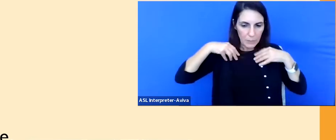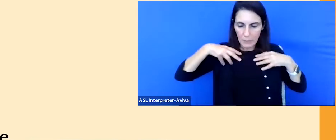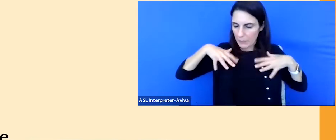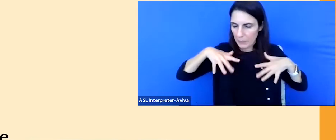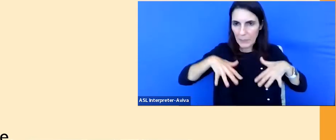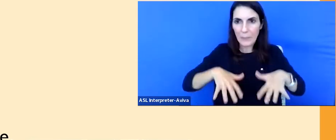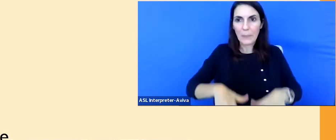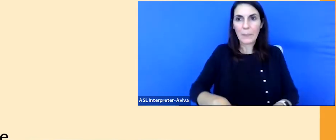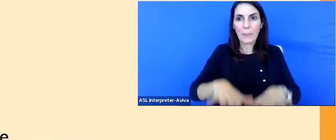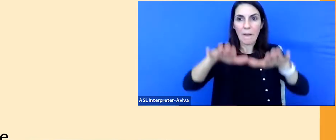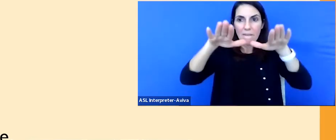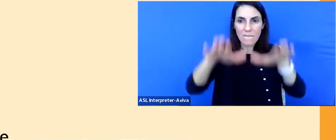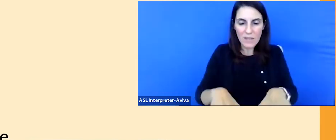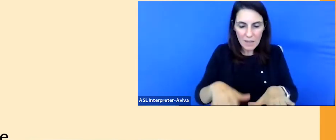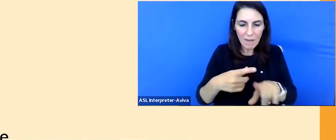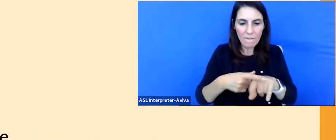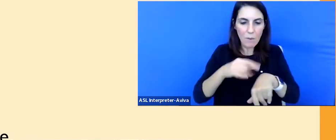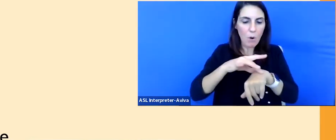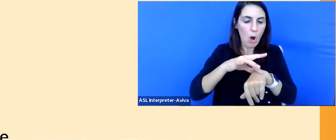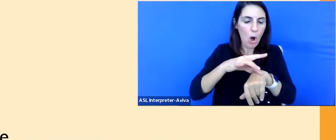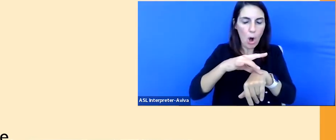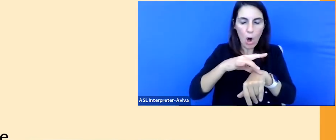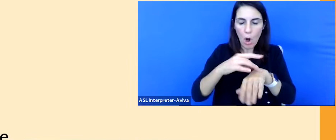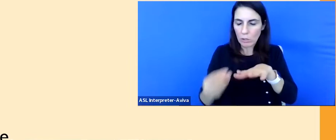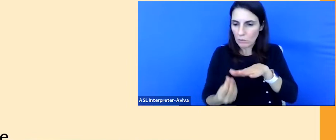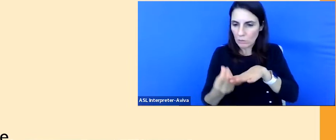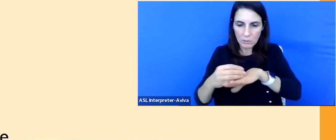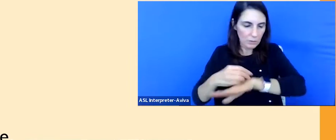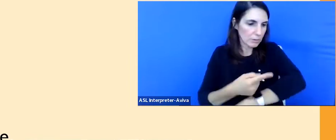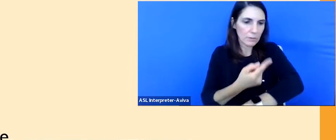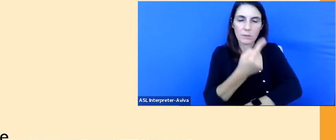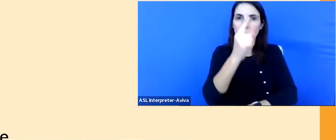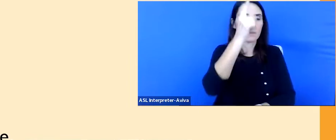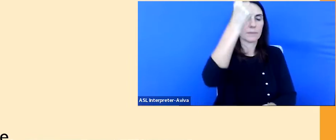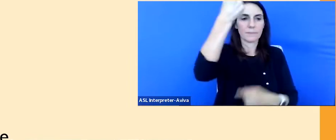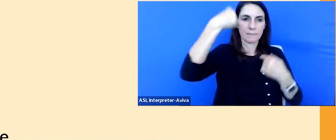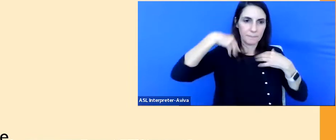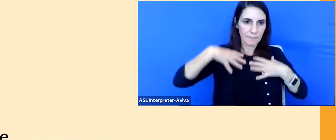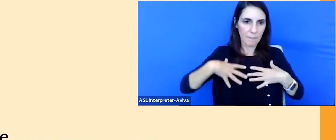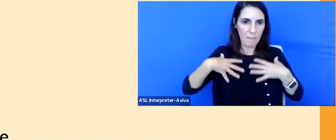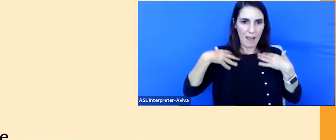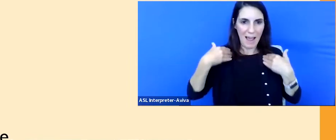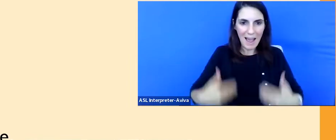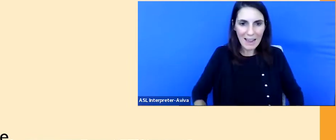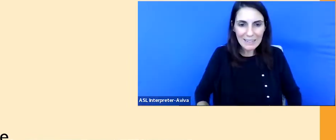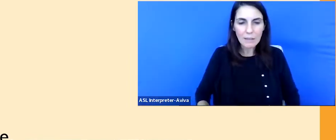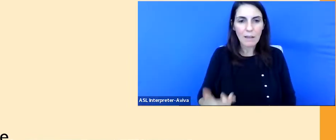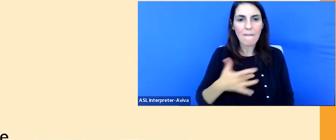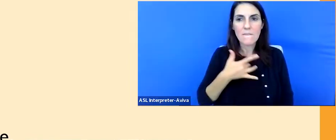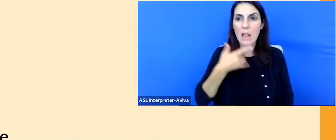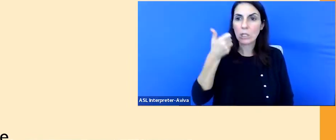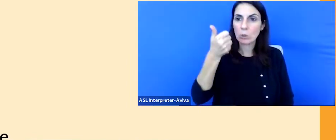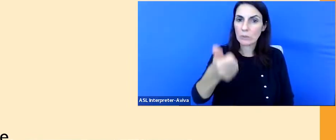your feet, from the earth, rising into your body, feeling